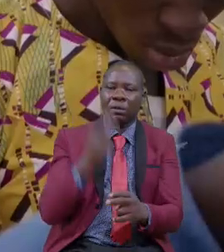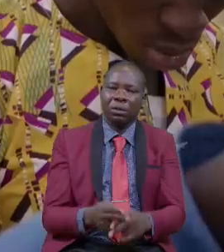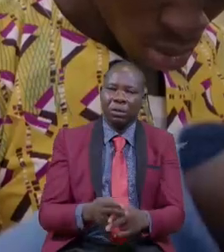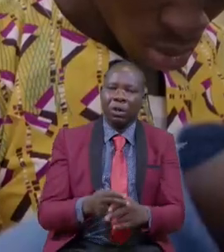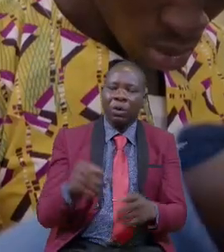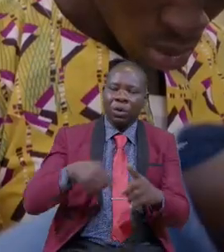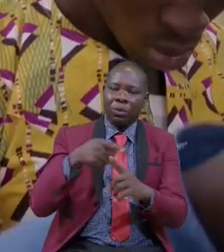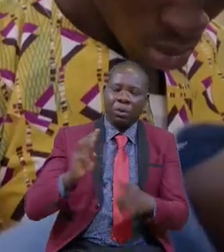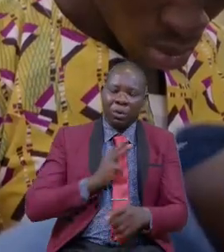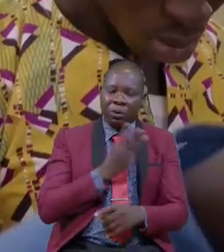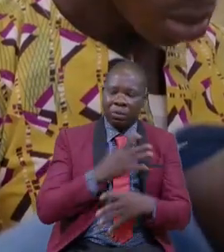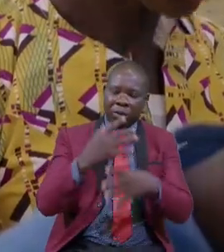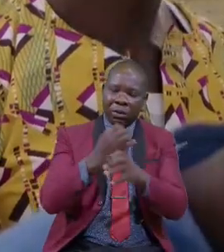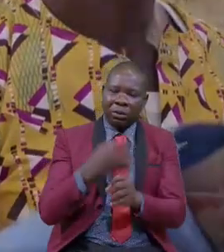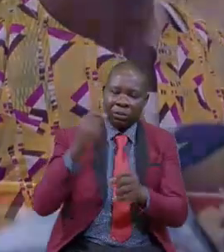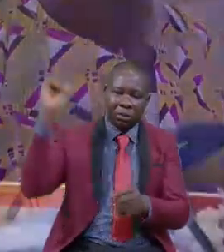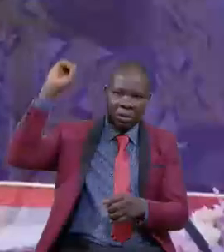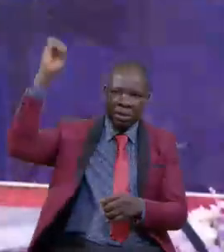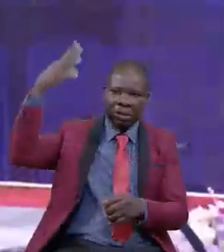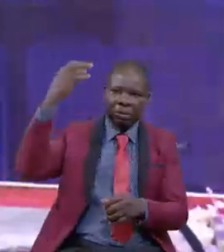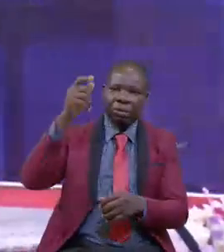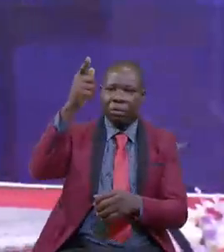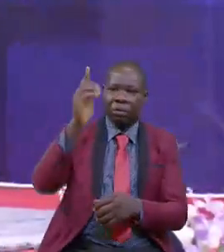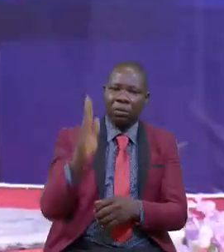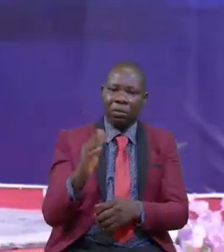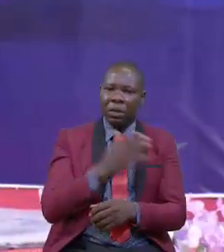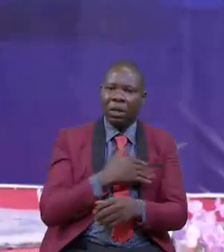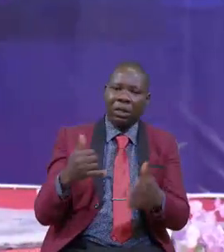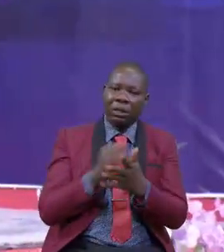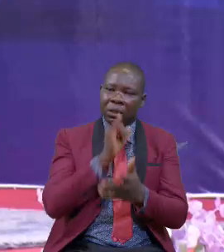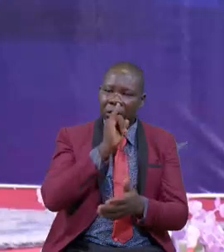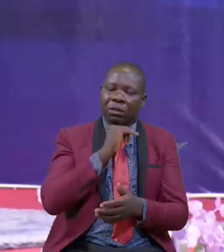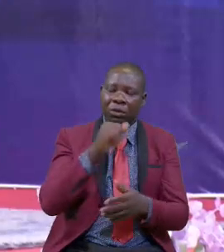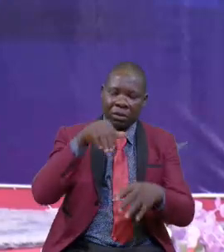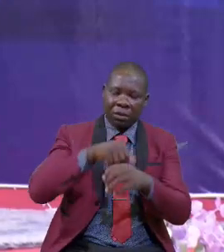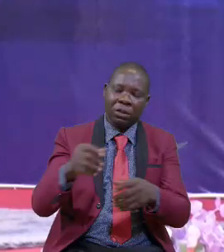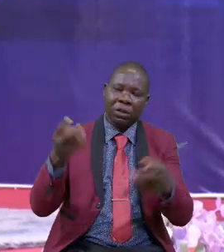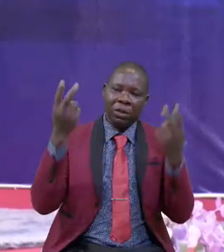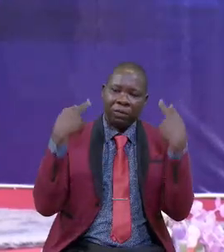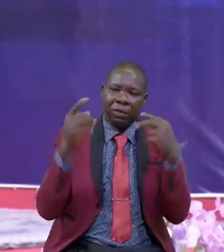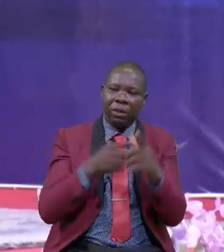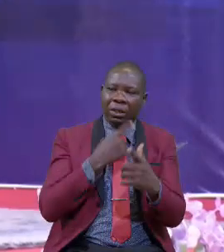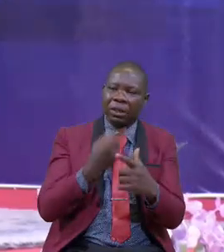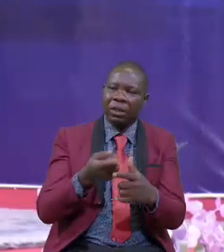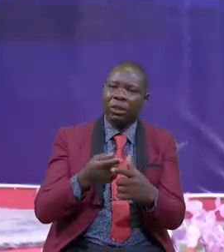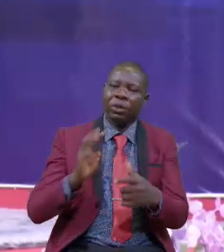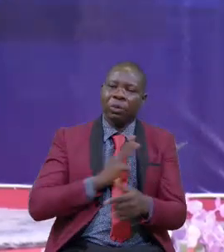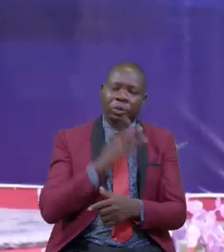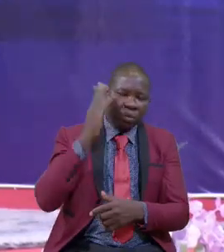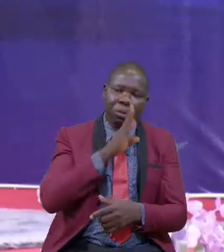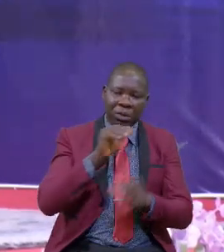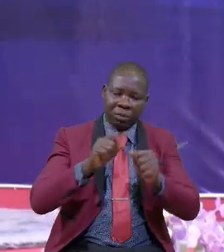God, and it is not in vain, then we're able to demonstrate, we're able